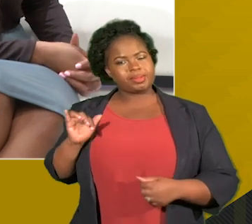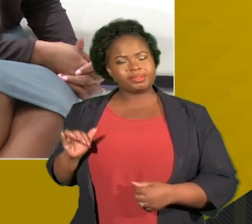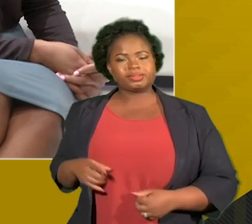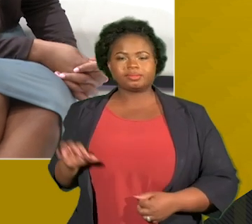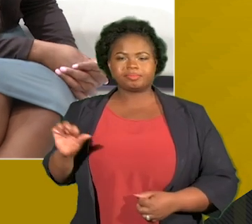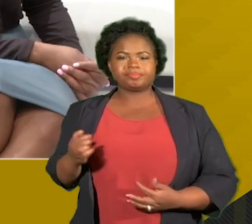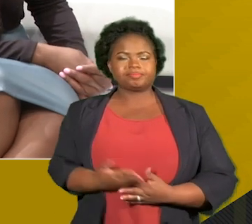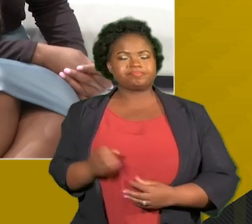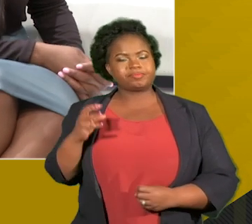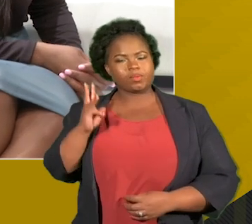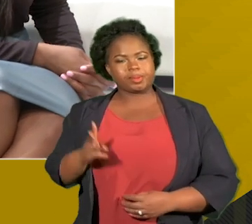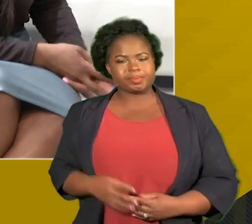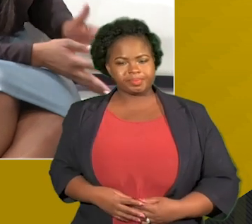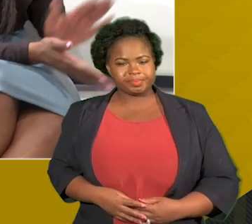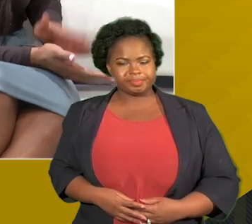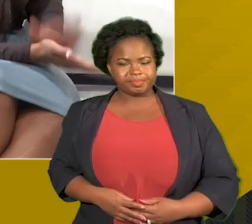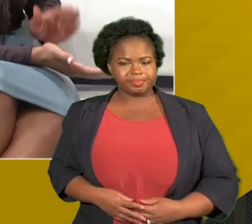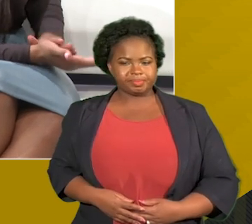them right after the break.